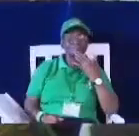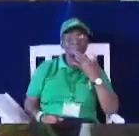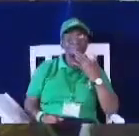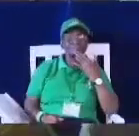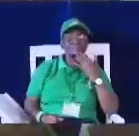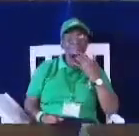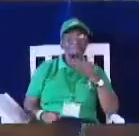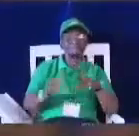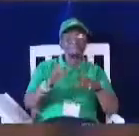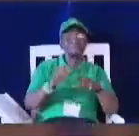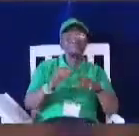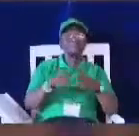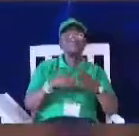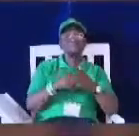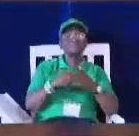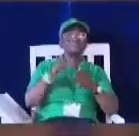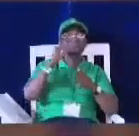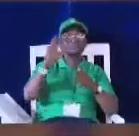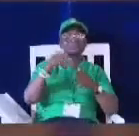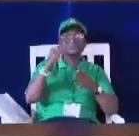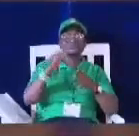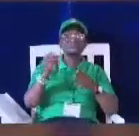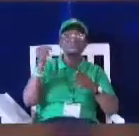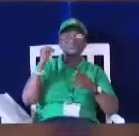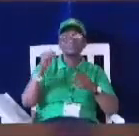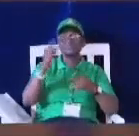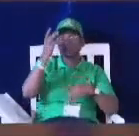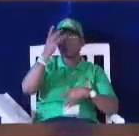There was this woman who was sick.